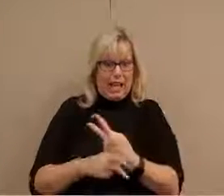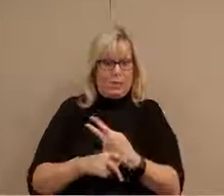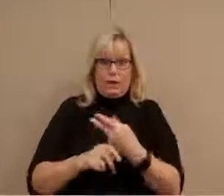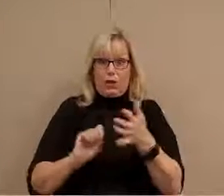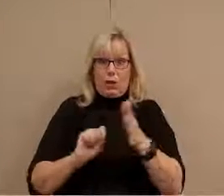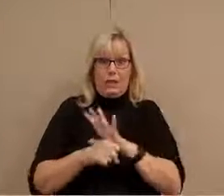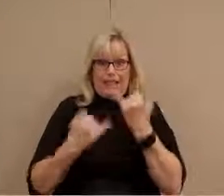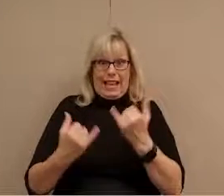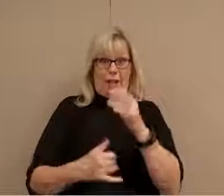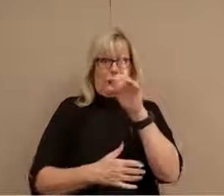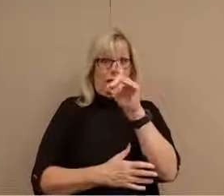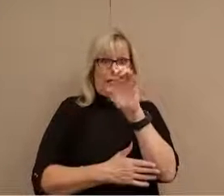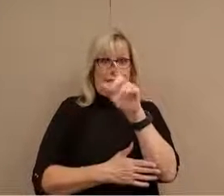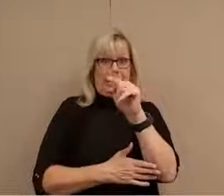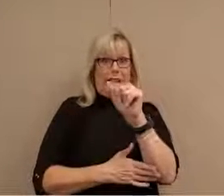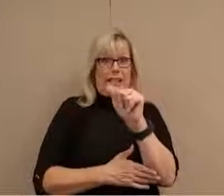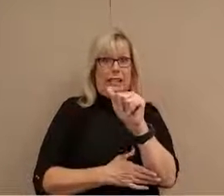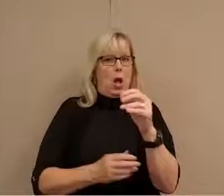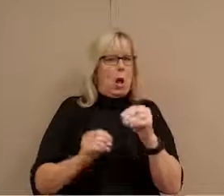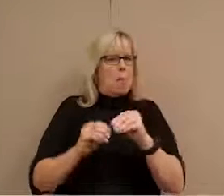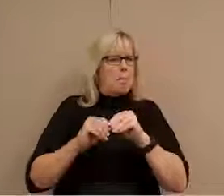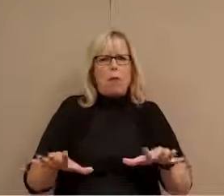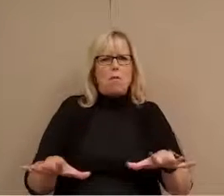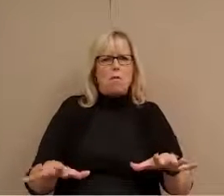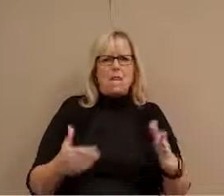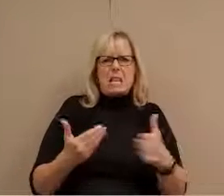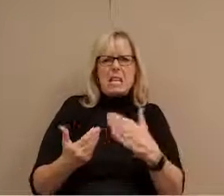of pretty contagious. And